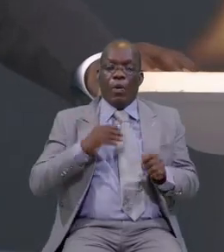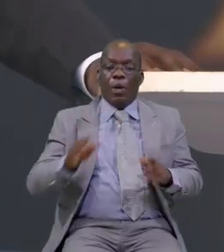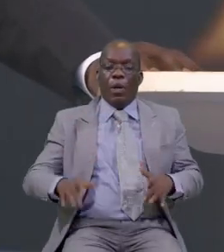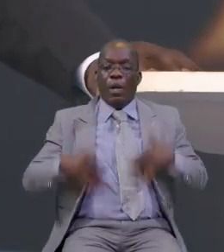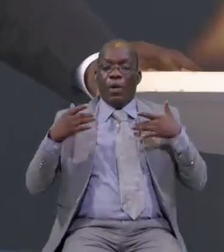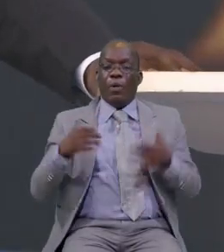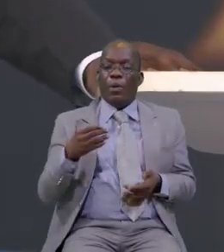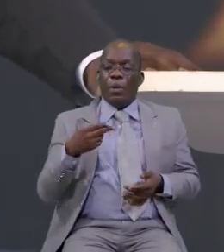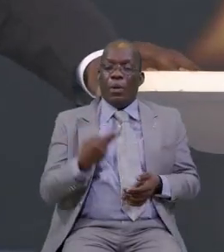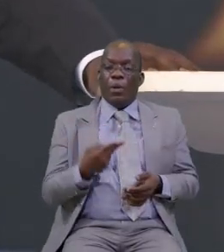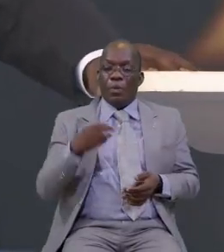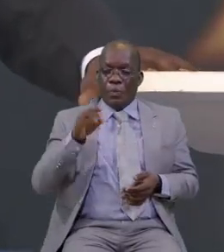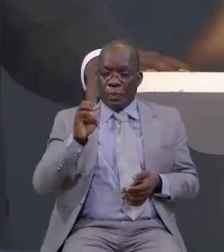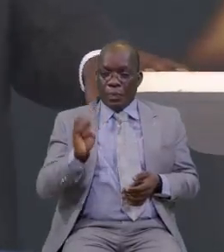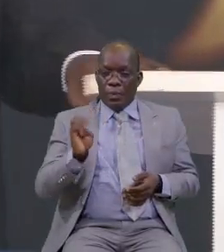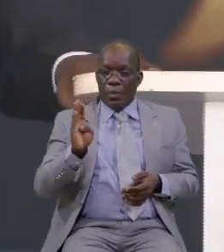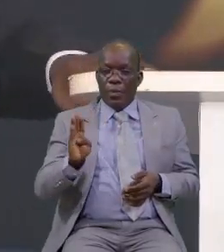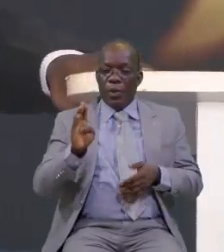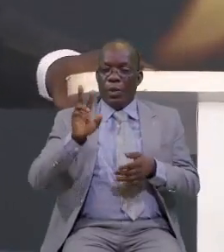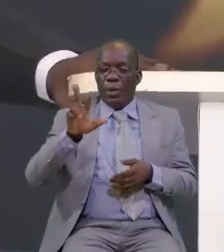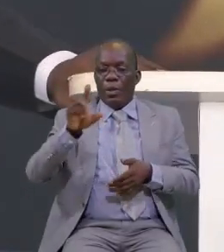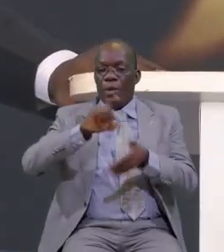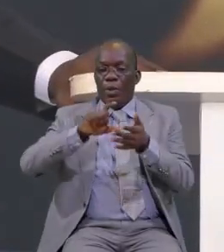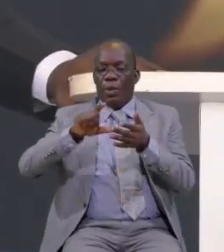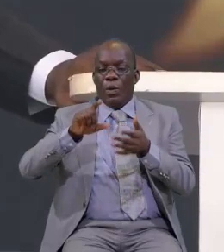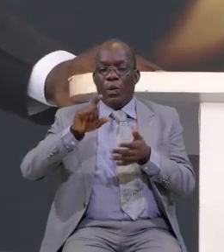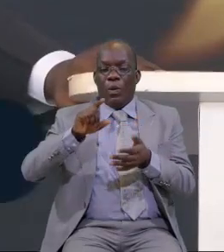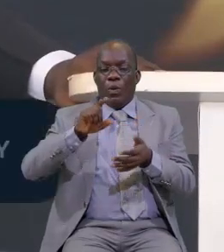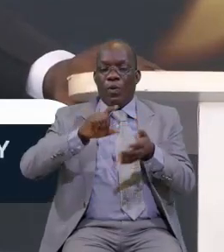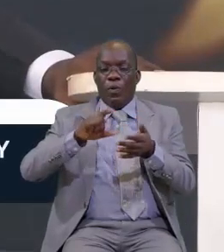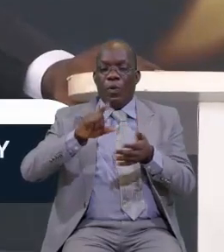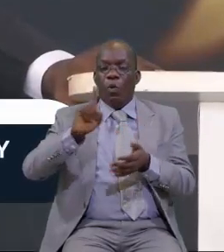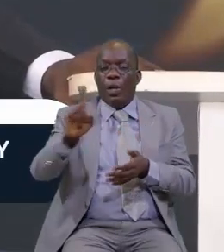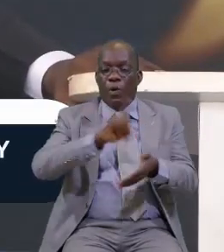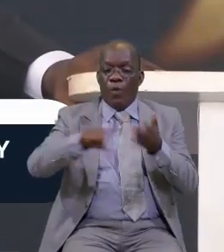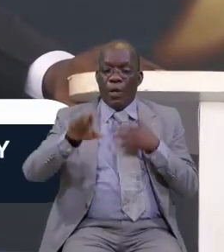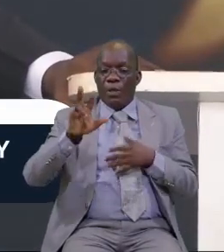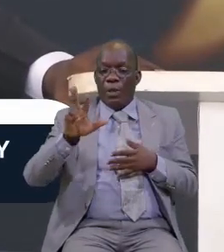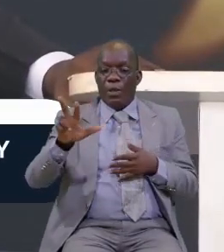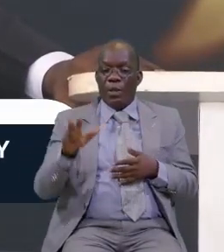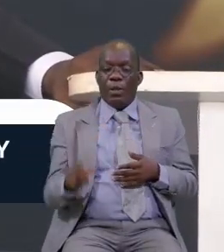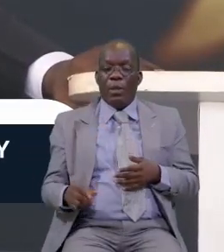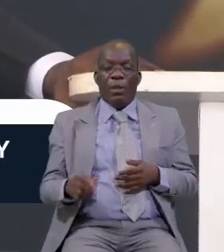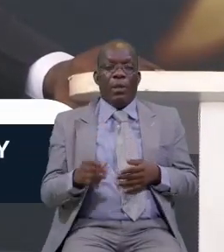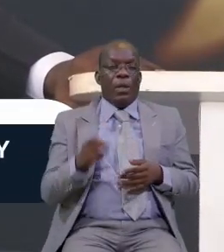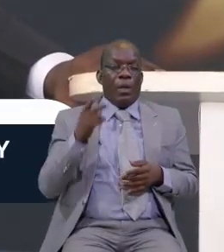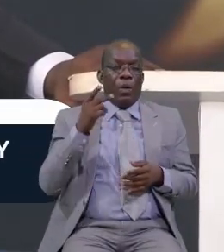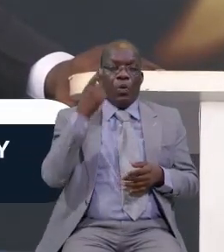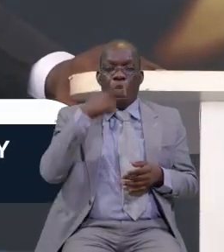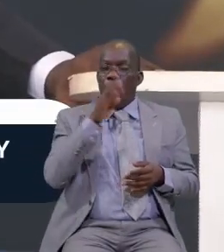chapter 1, verse 3. It says, being the brightness of his